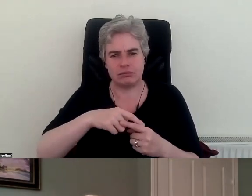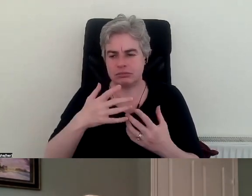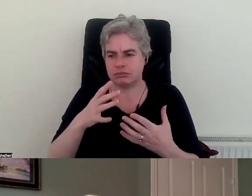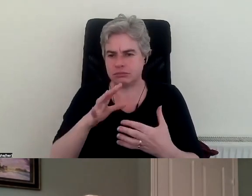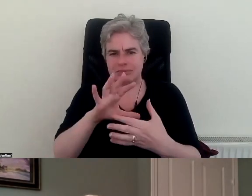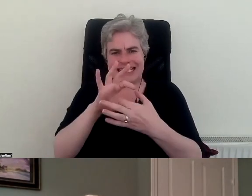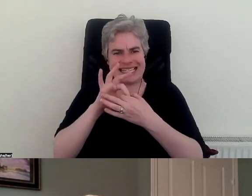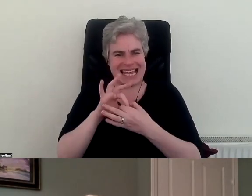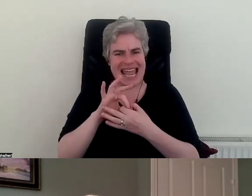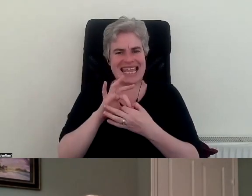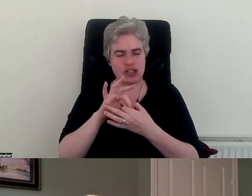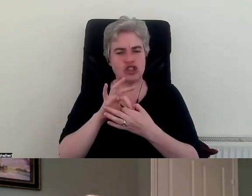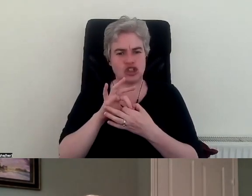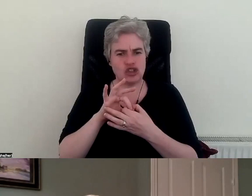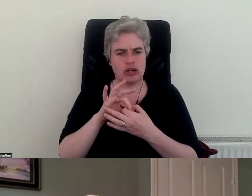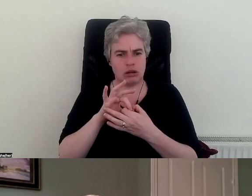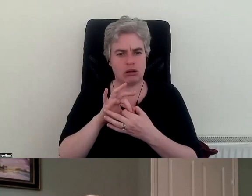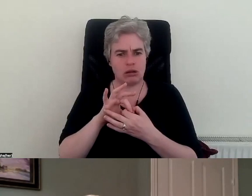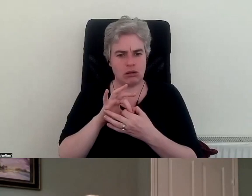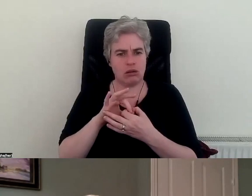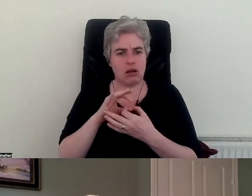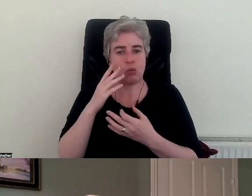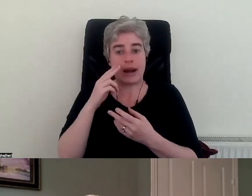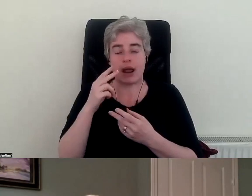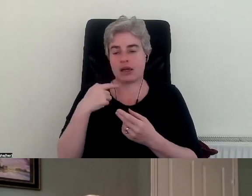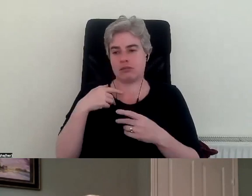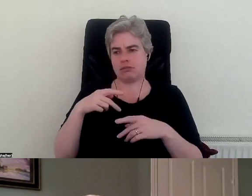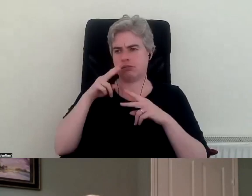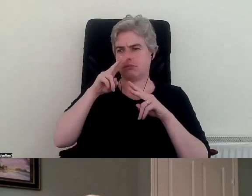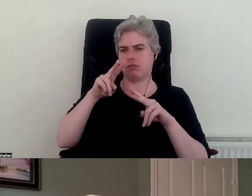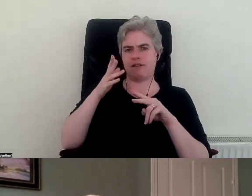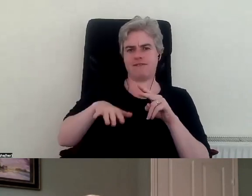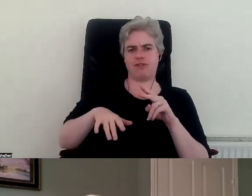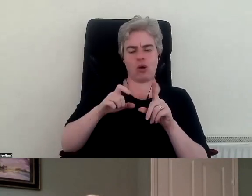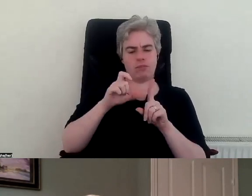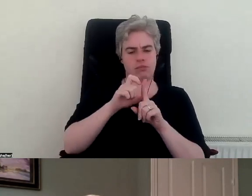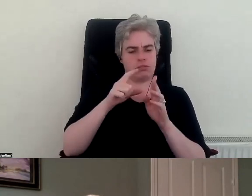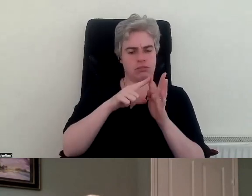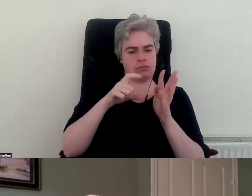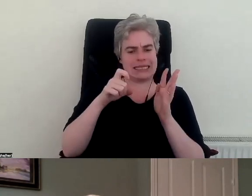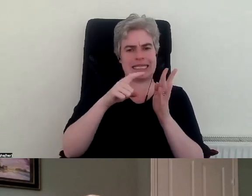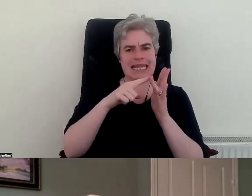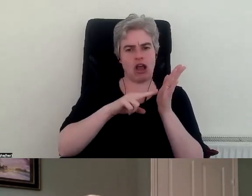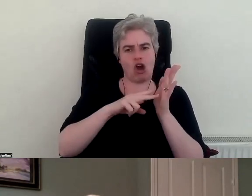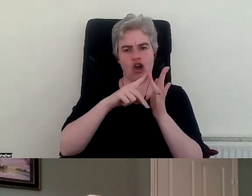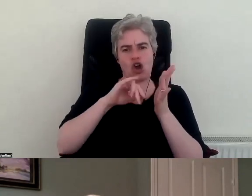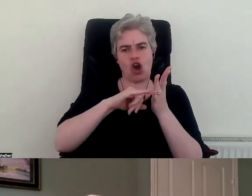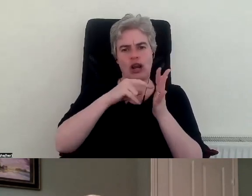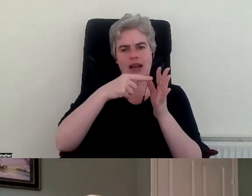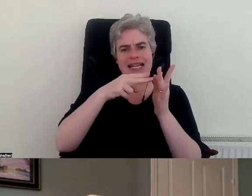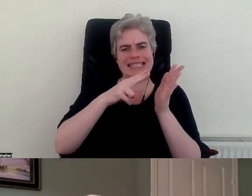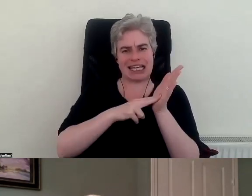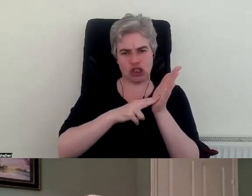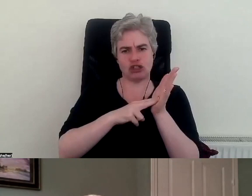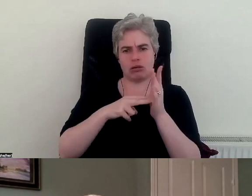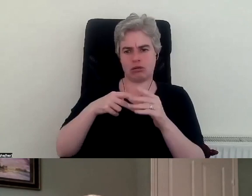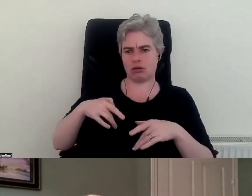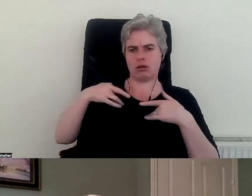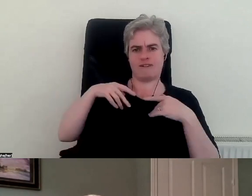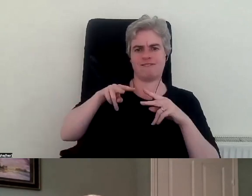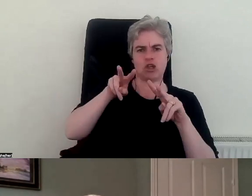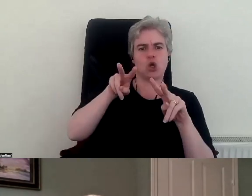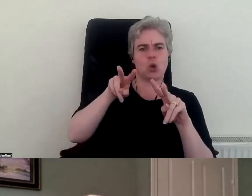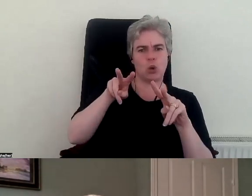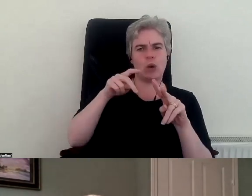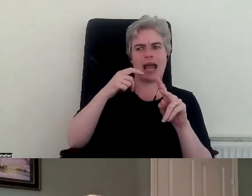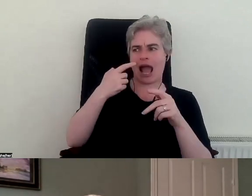engage? And this is where, when I look at it from a kind of a decolonization perspective, this is where we need to